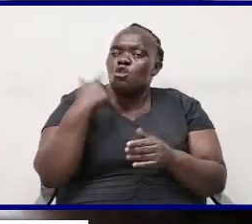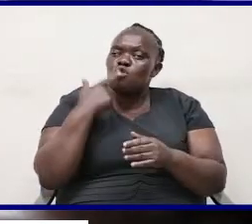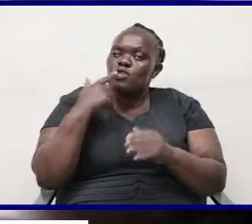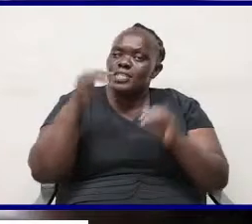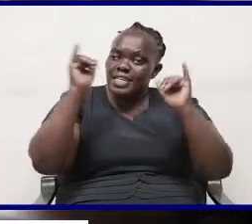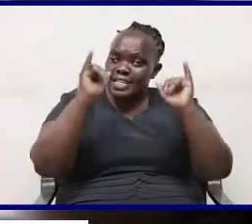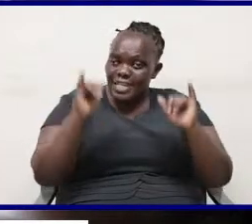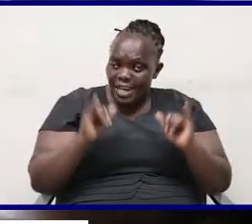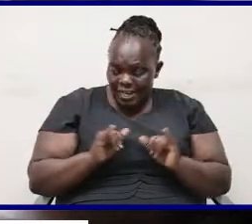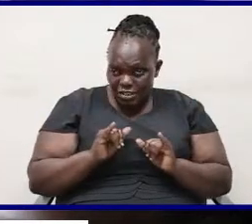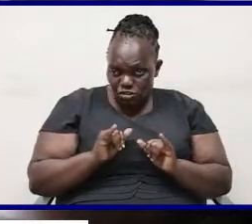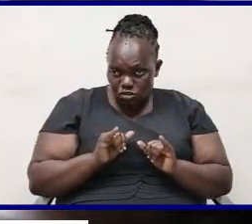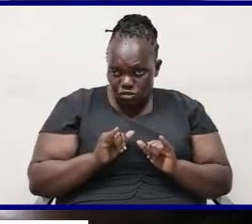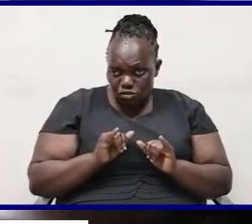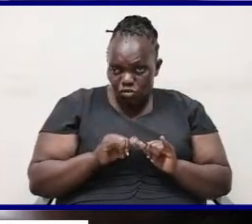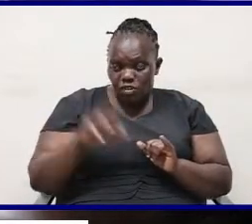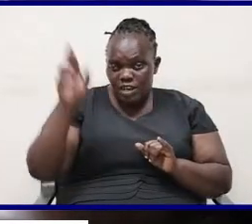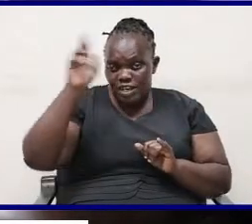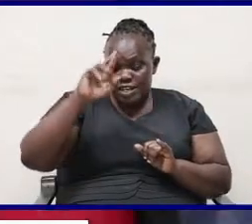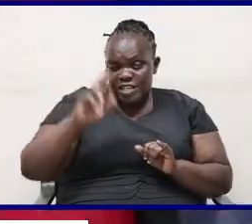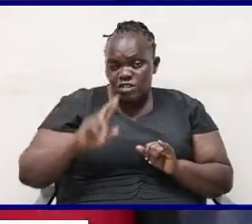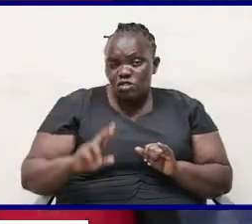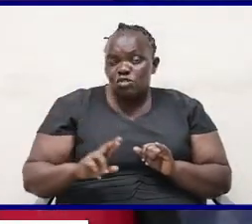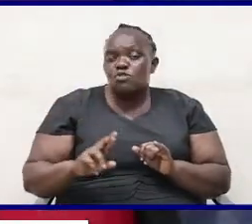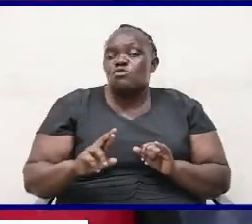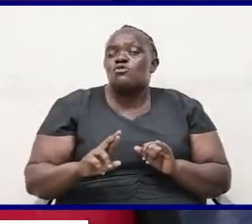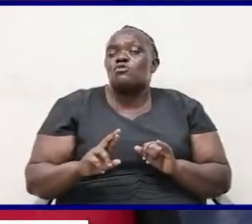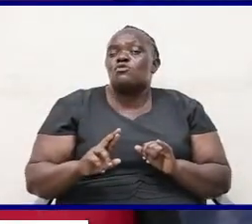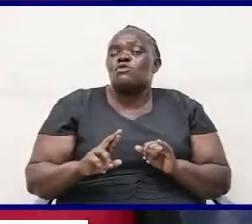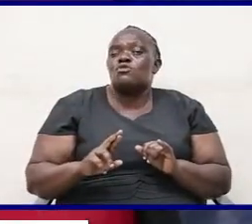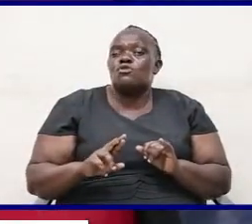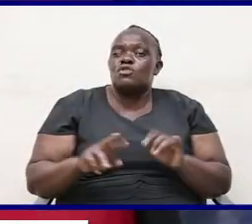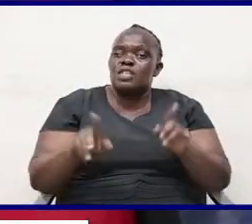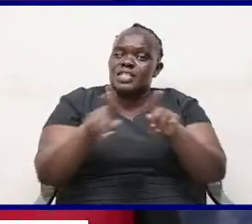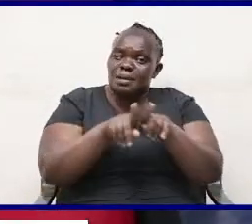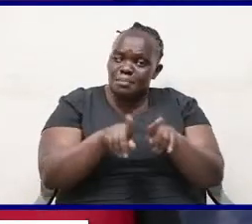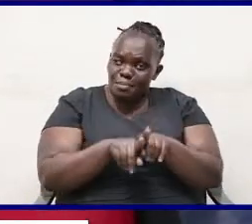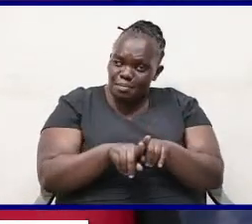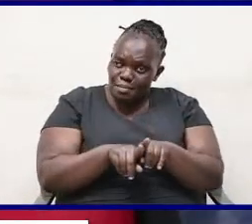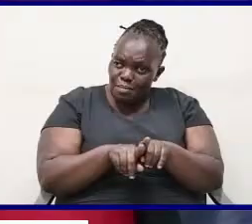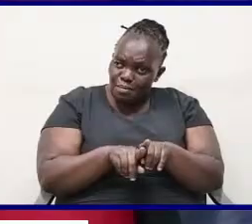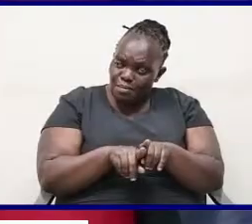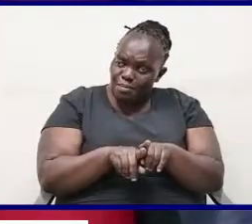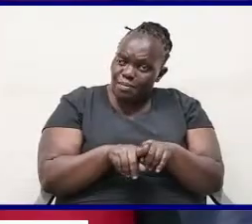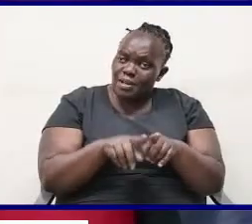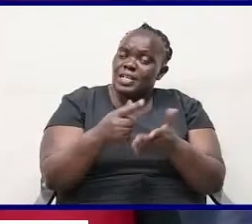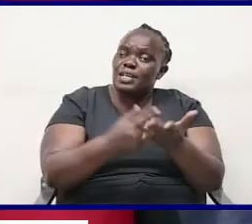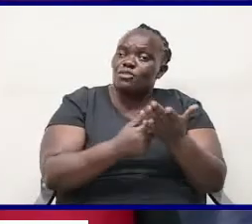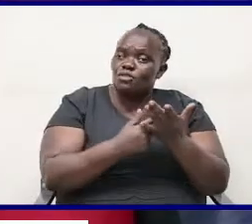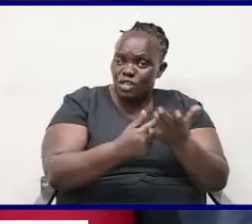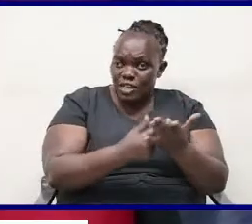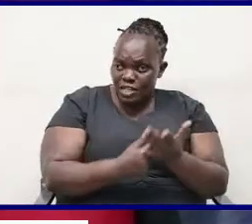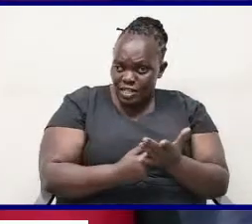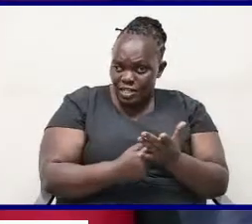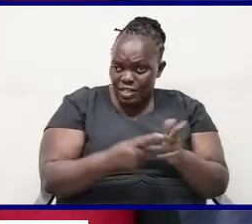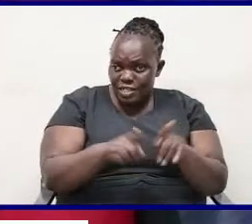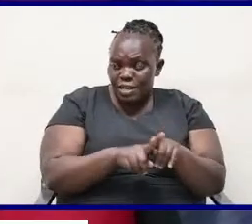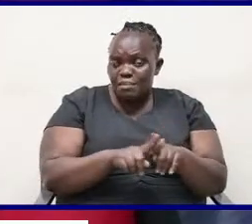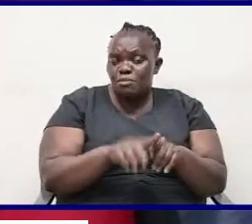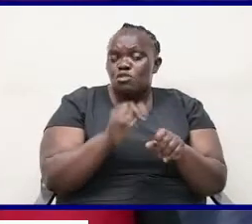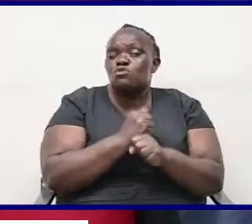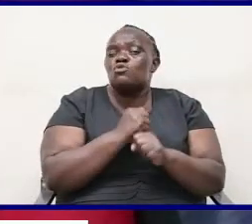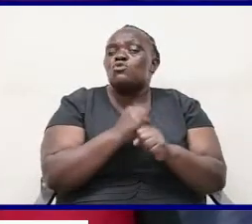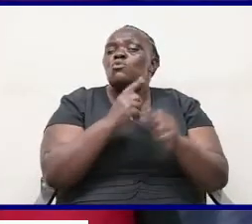international or regional or group kind of negotiations, we are also